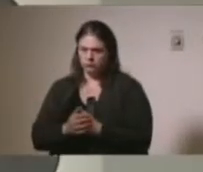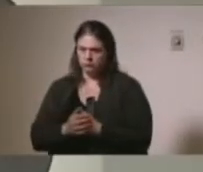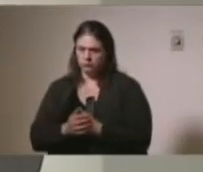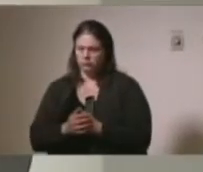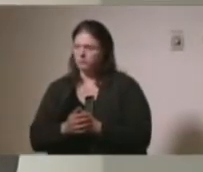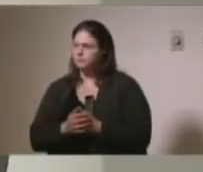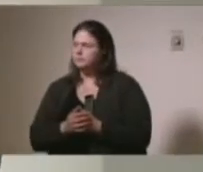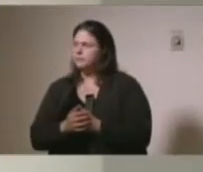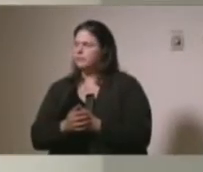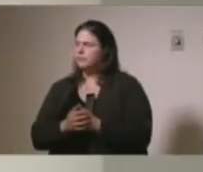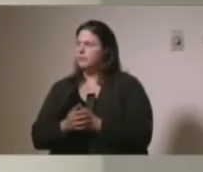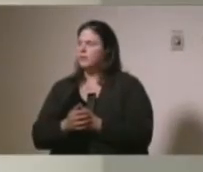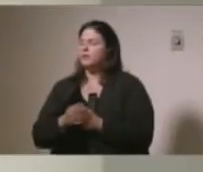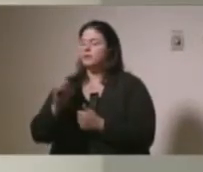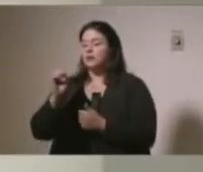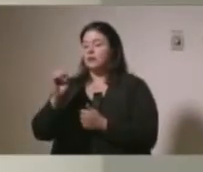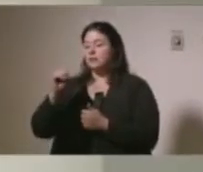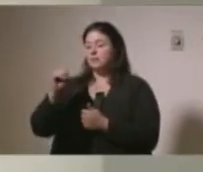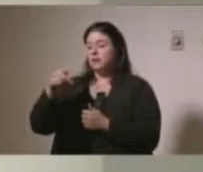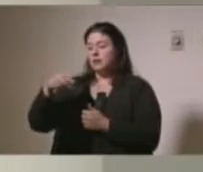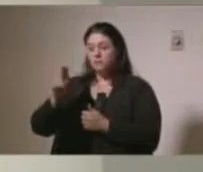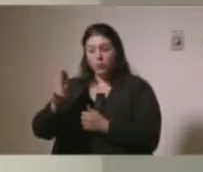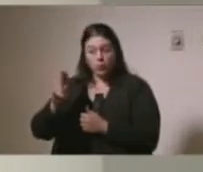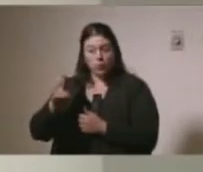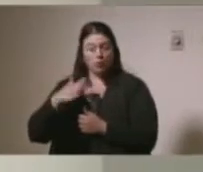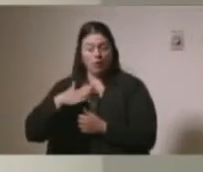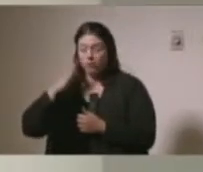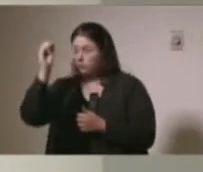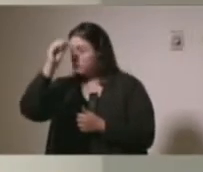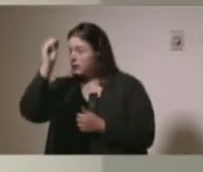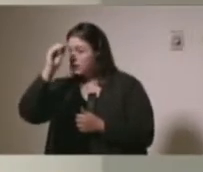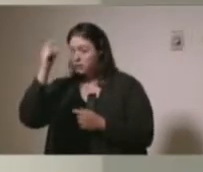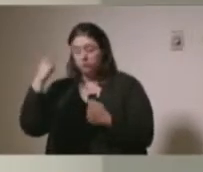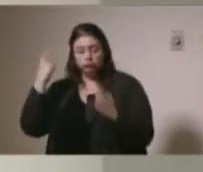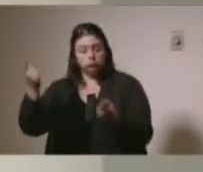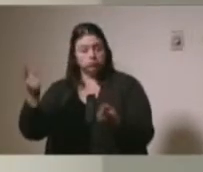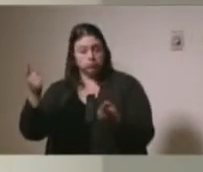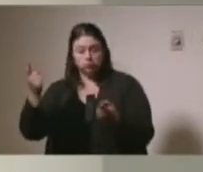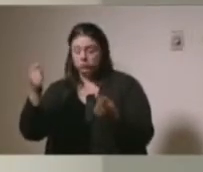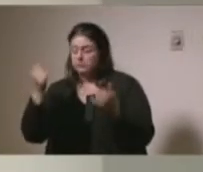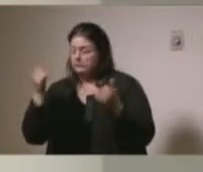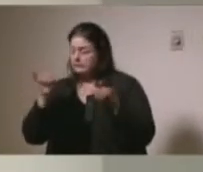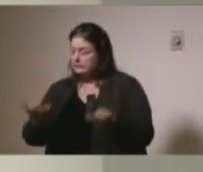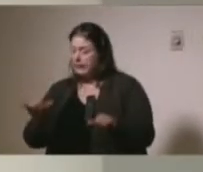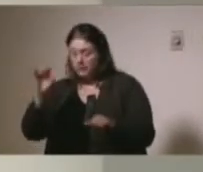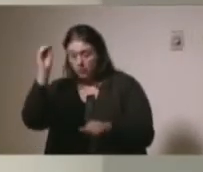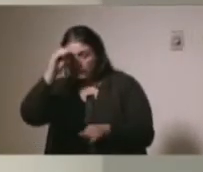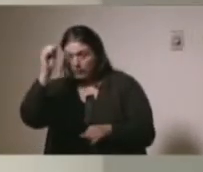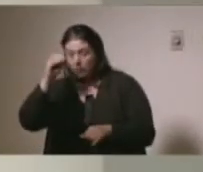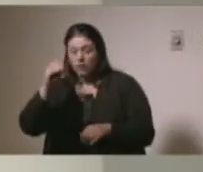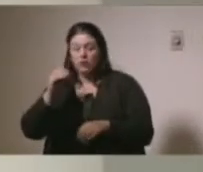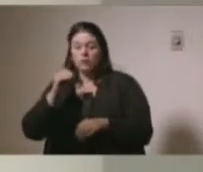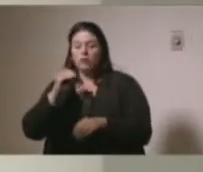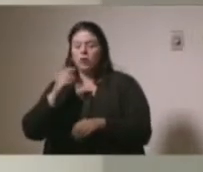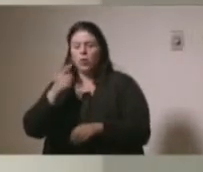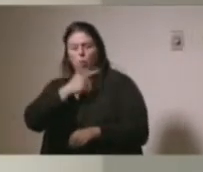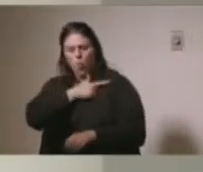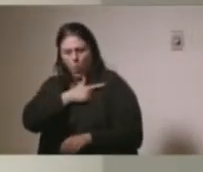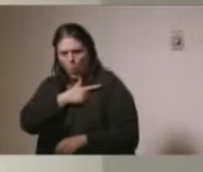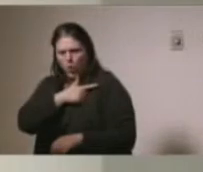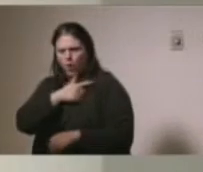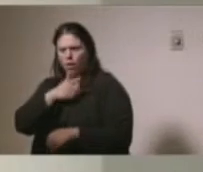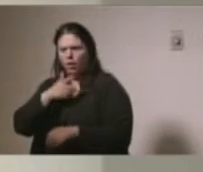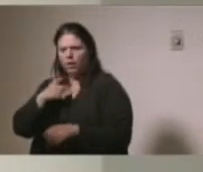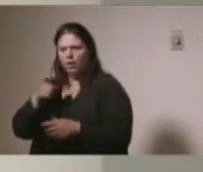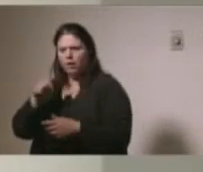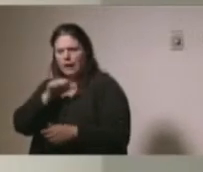And so it's the EPMU's view has always been that the loyalty and hard work of the retail staff should be